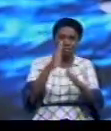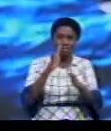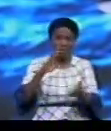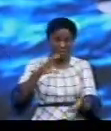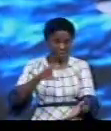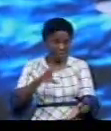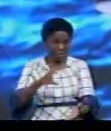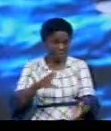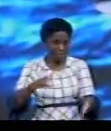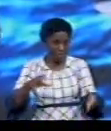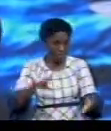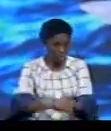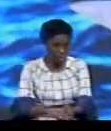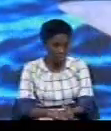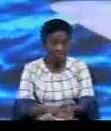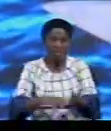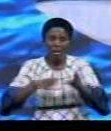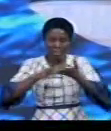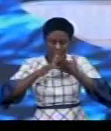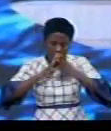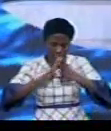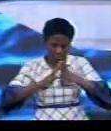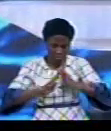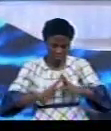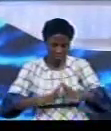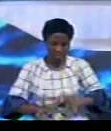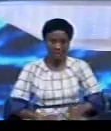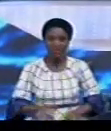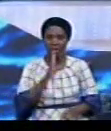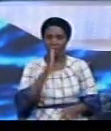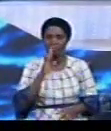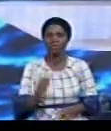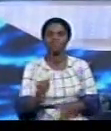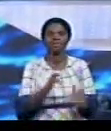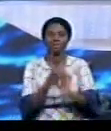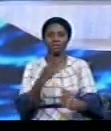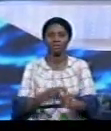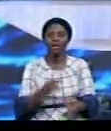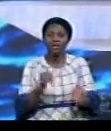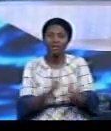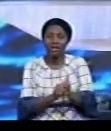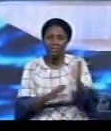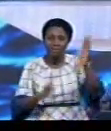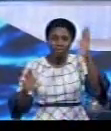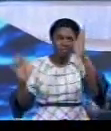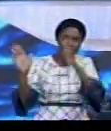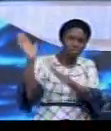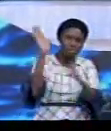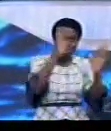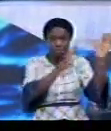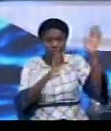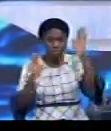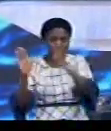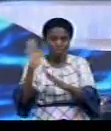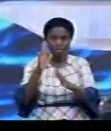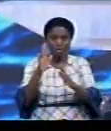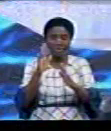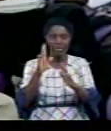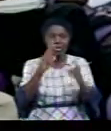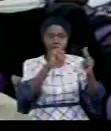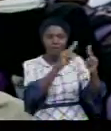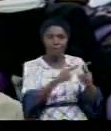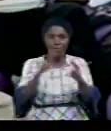be still. That stormy community, peace be